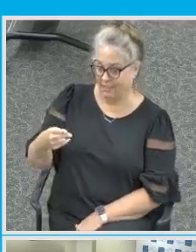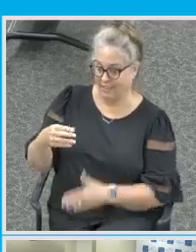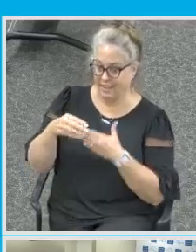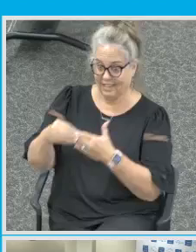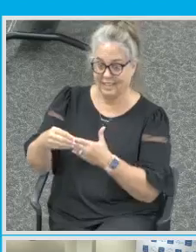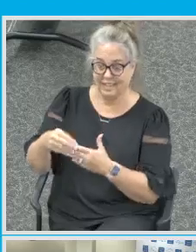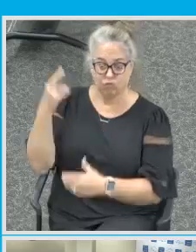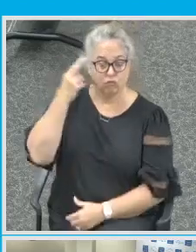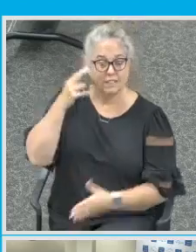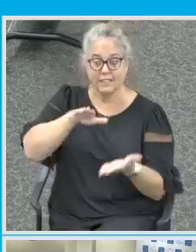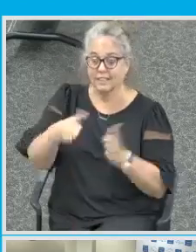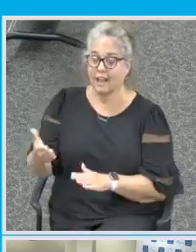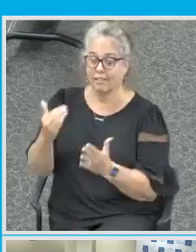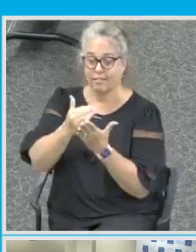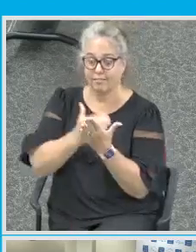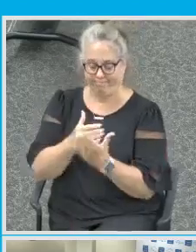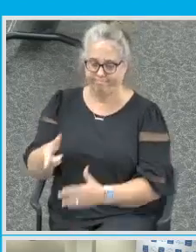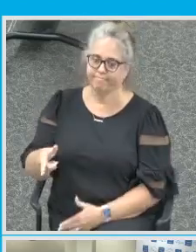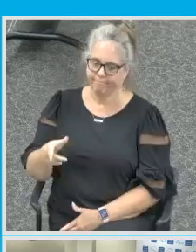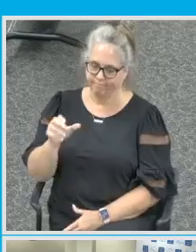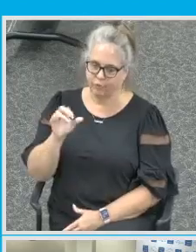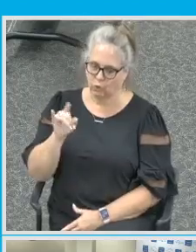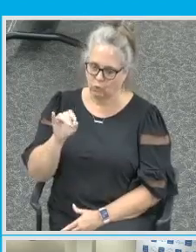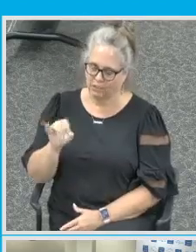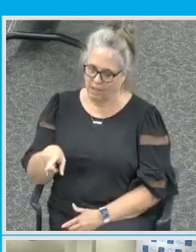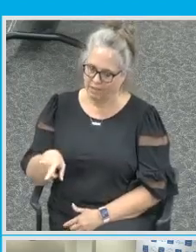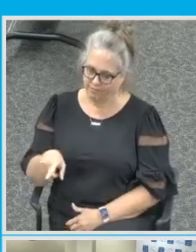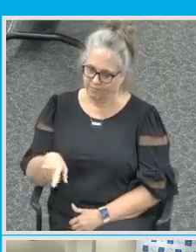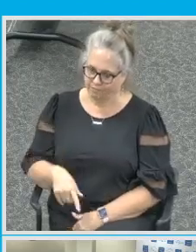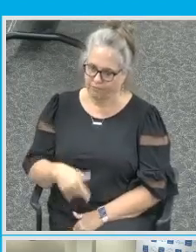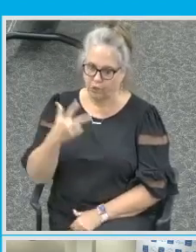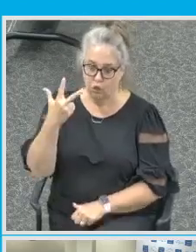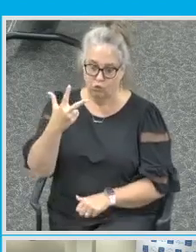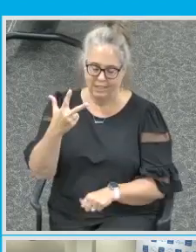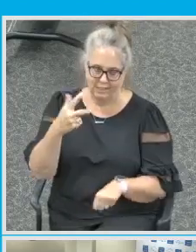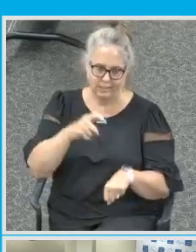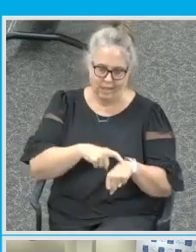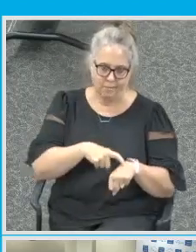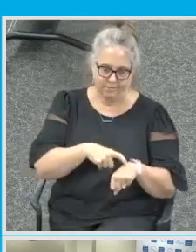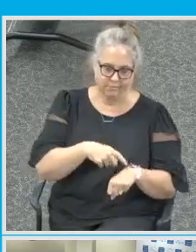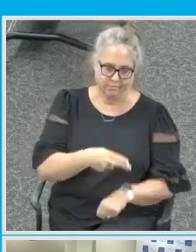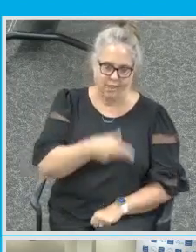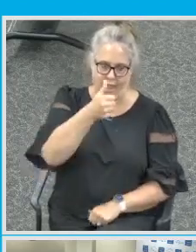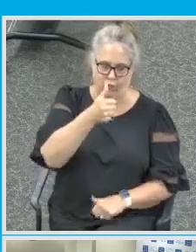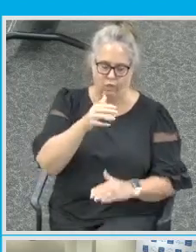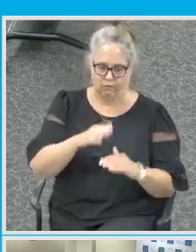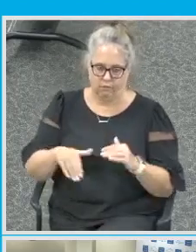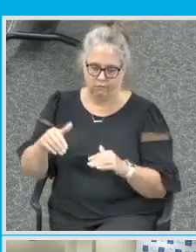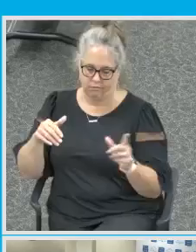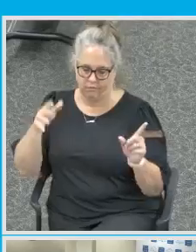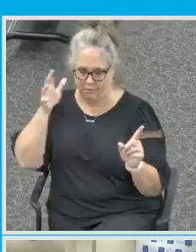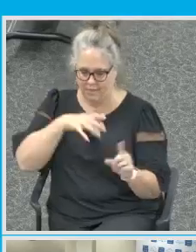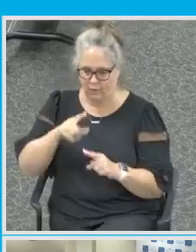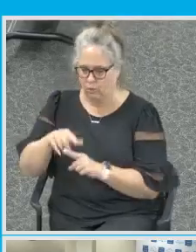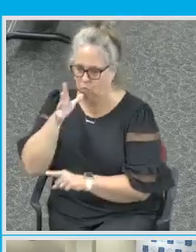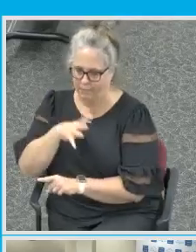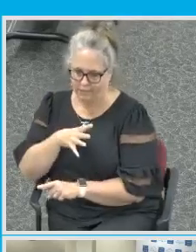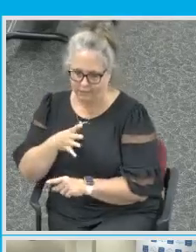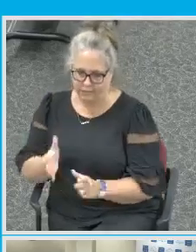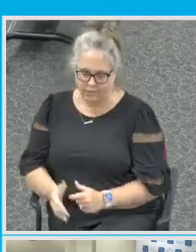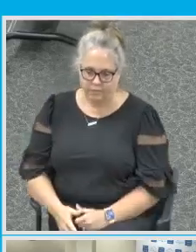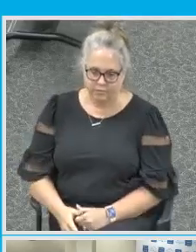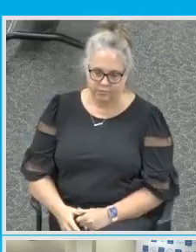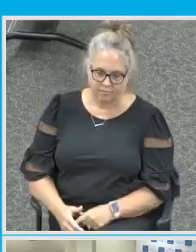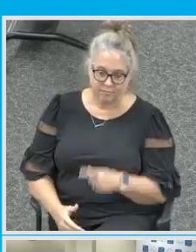were 3 times higher among males compared to females, and 4 suicide deaths occurred in adolescents 11 to 17 years